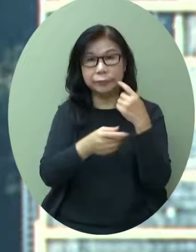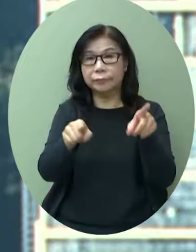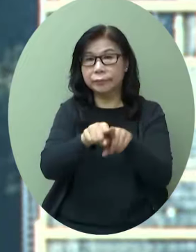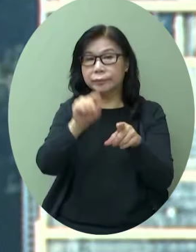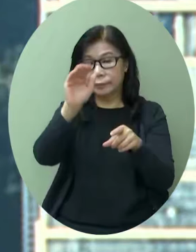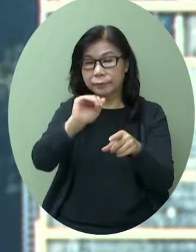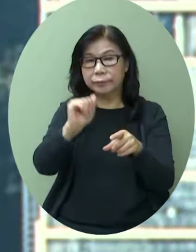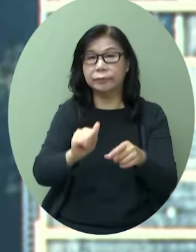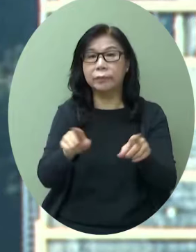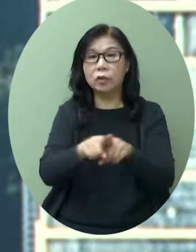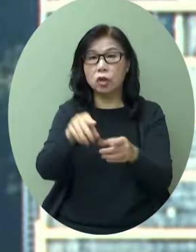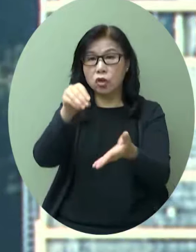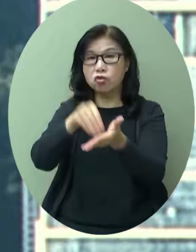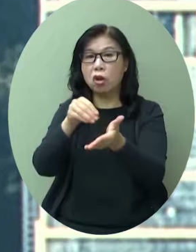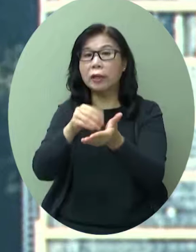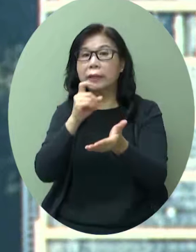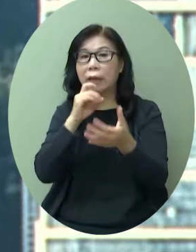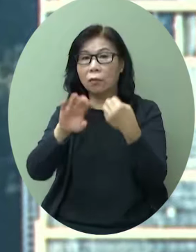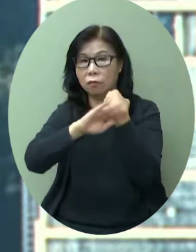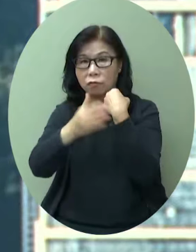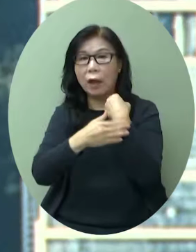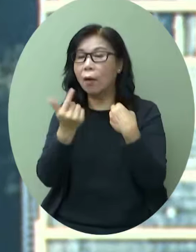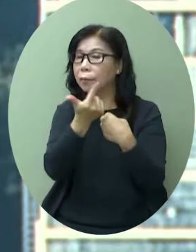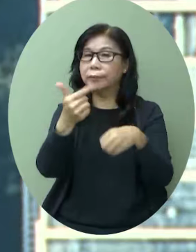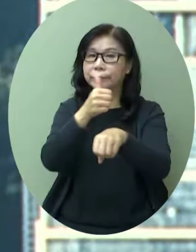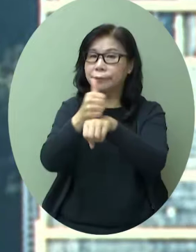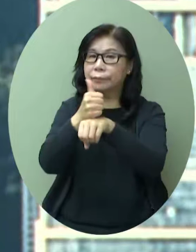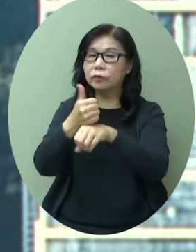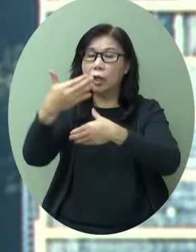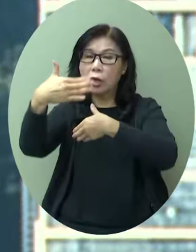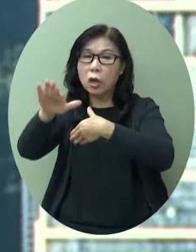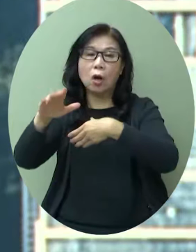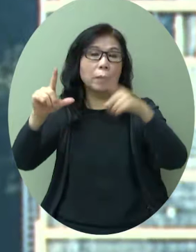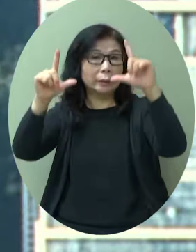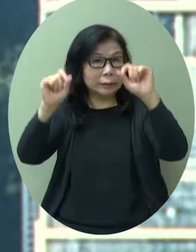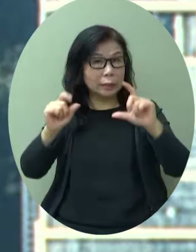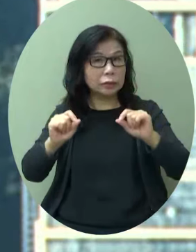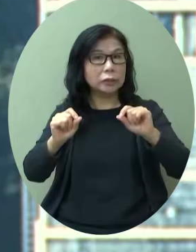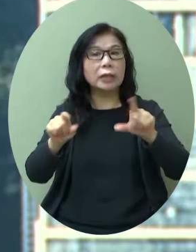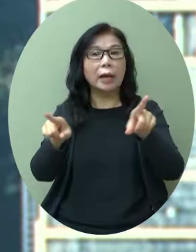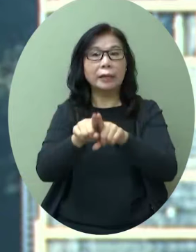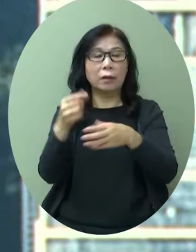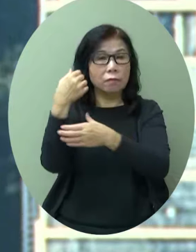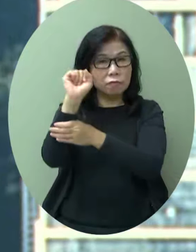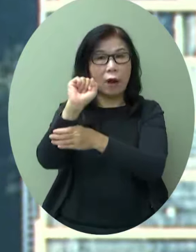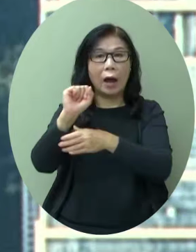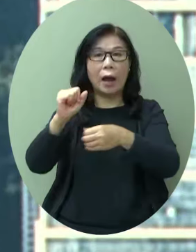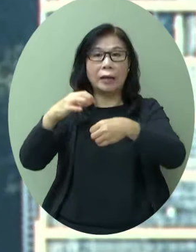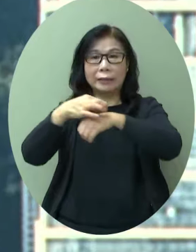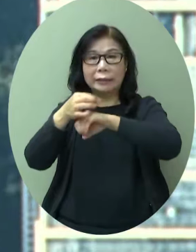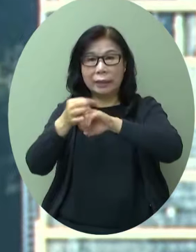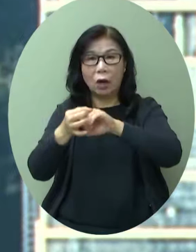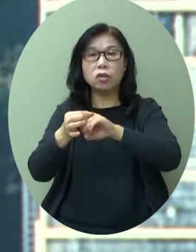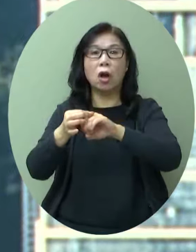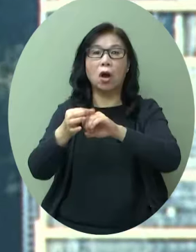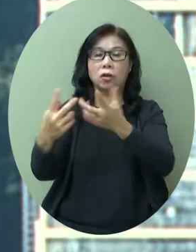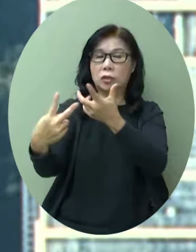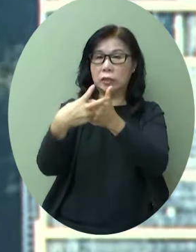the purpose of this anti-foreign sanctions law and to take into account Hong Kong's